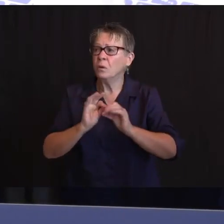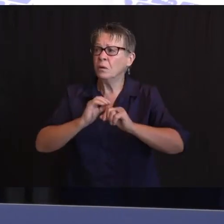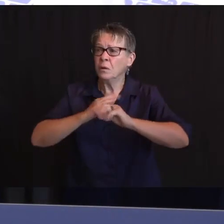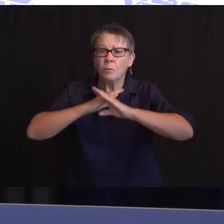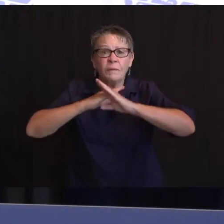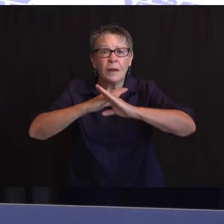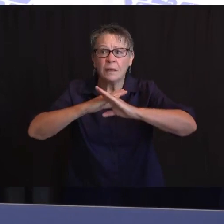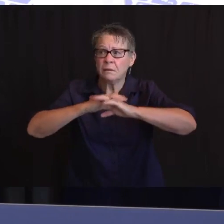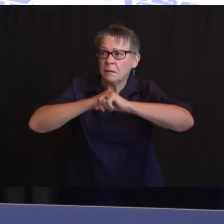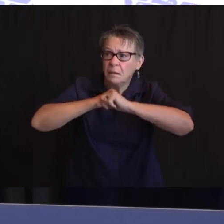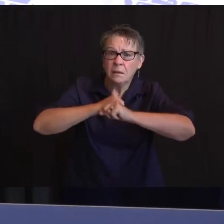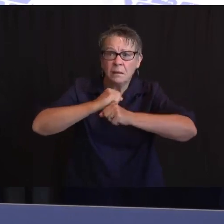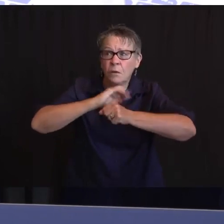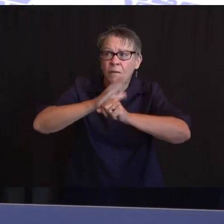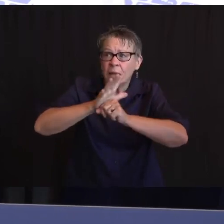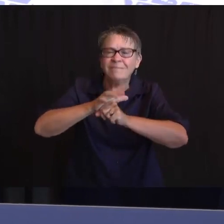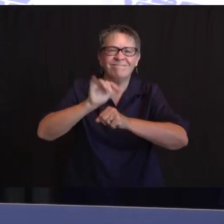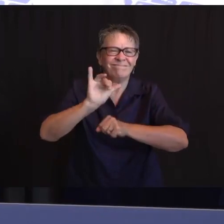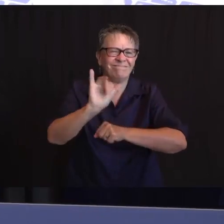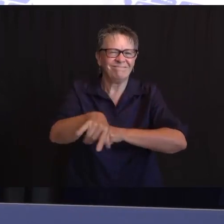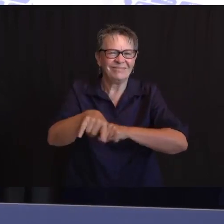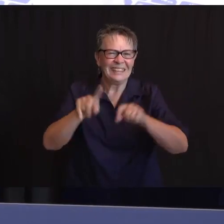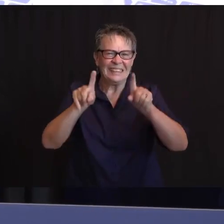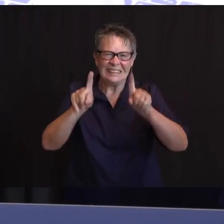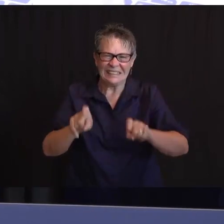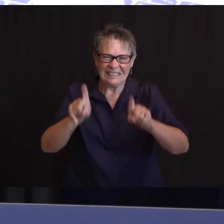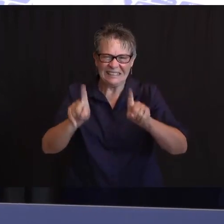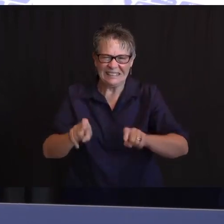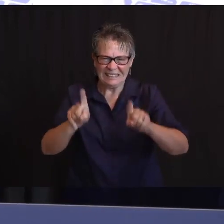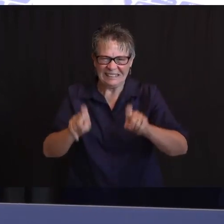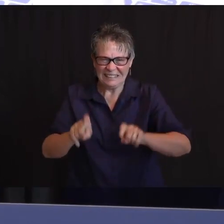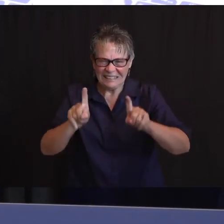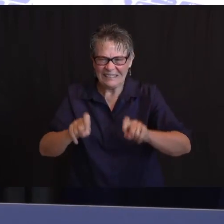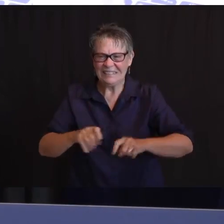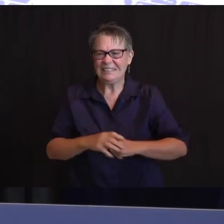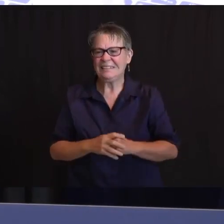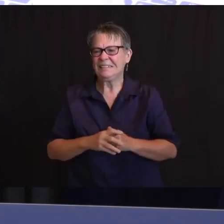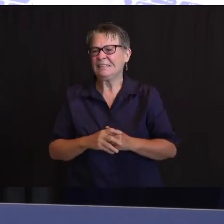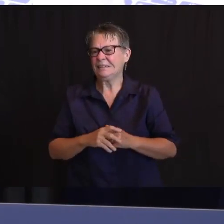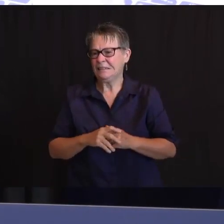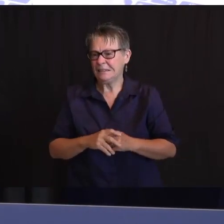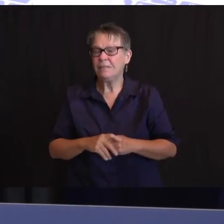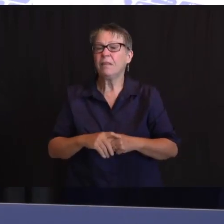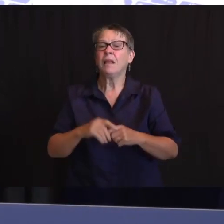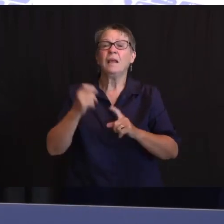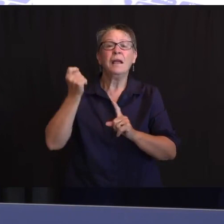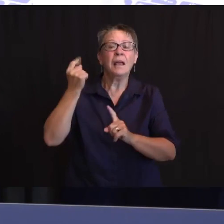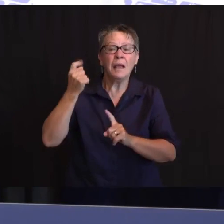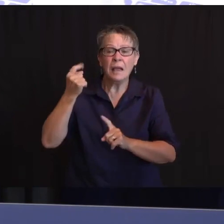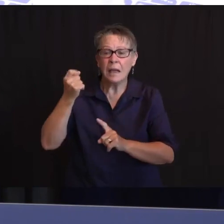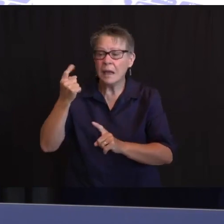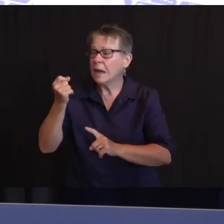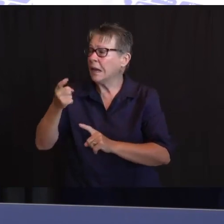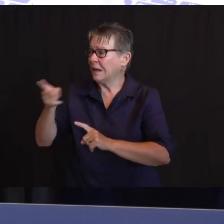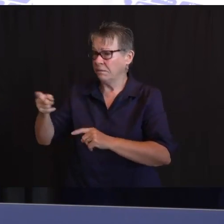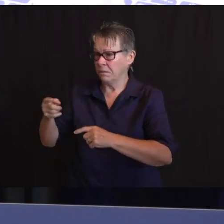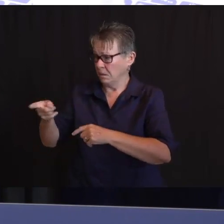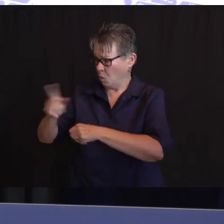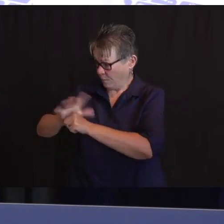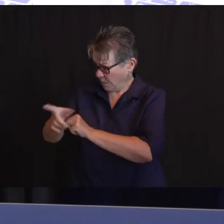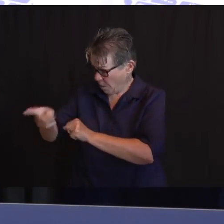treat, isolate, or quarantine, and ultimately save lives. To date, we have performed in New